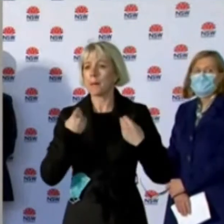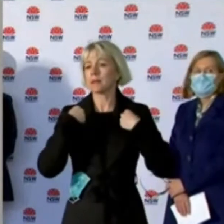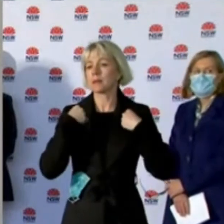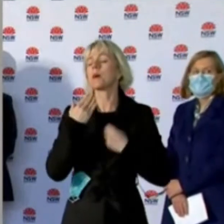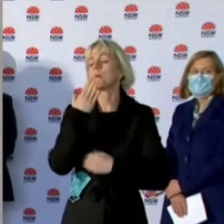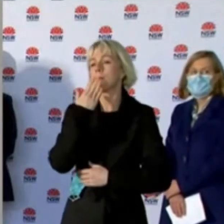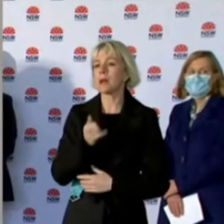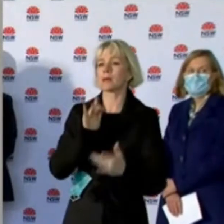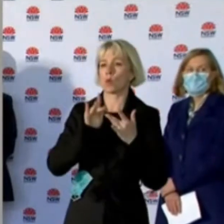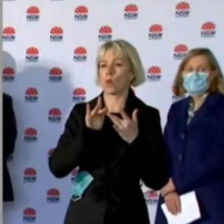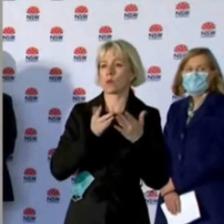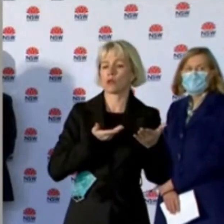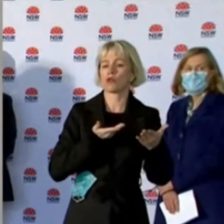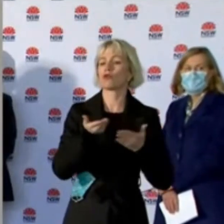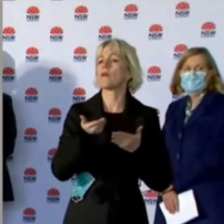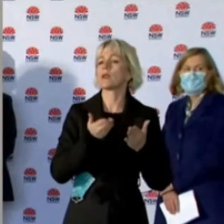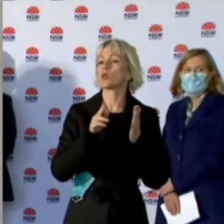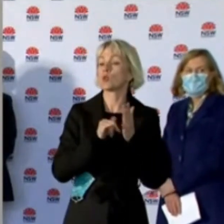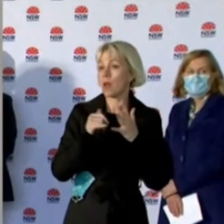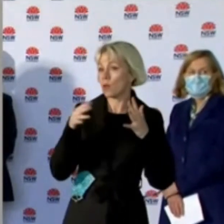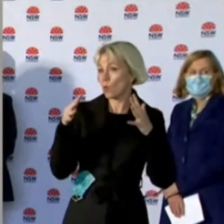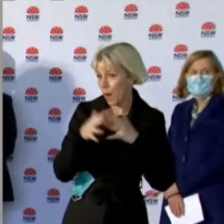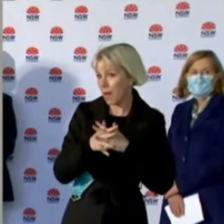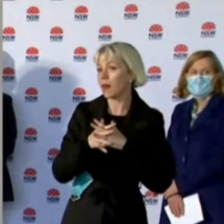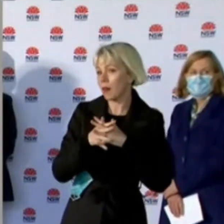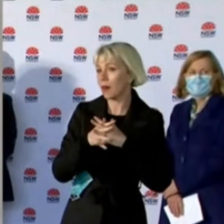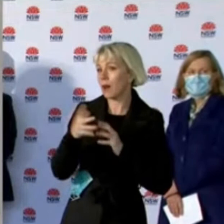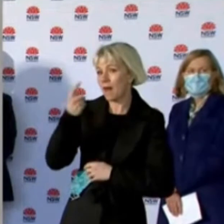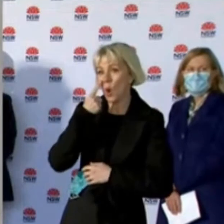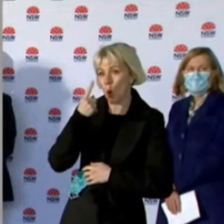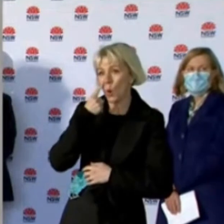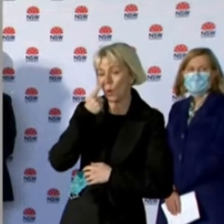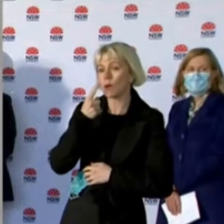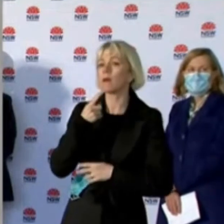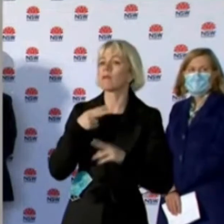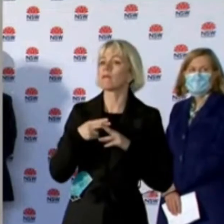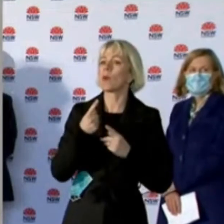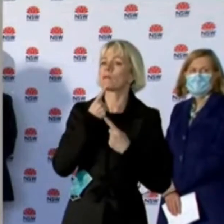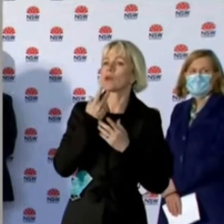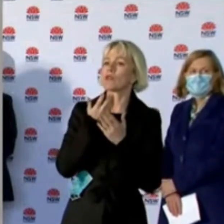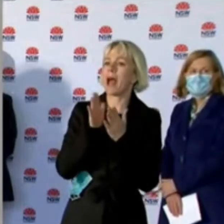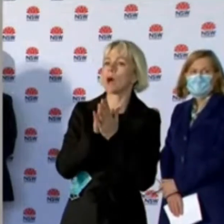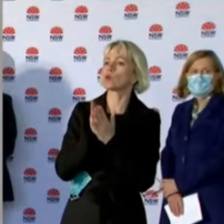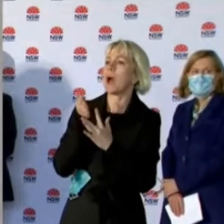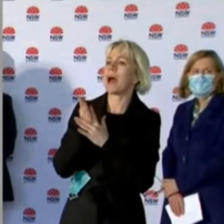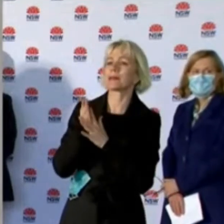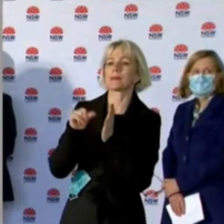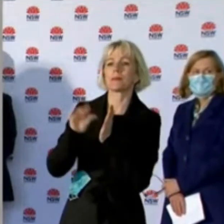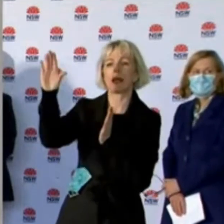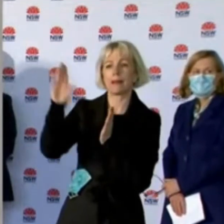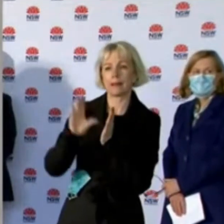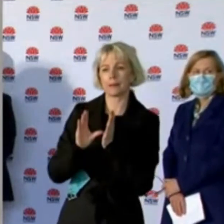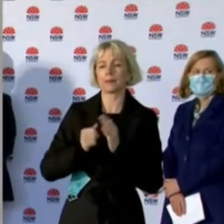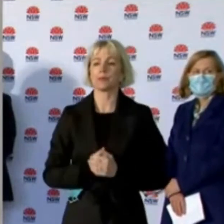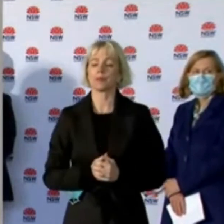South Wales as a small or medium business to access that grant program. I also would like to